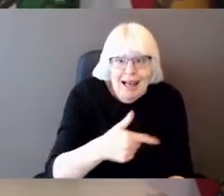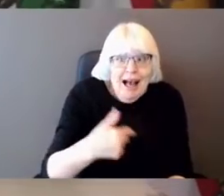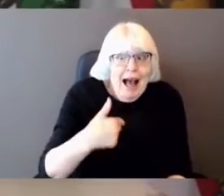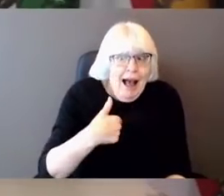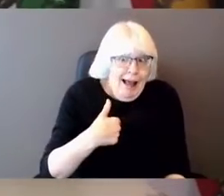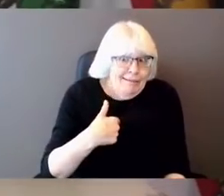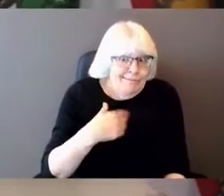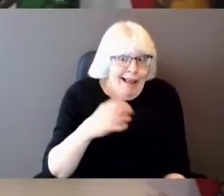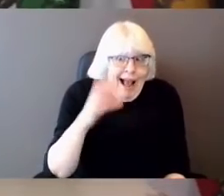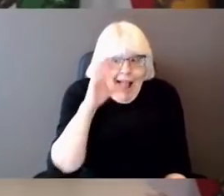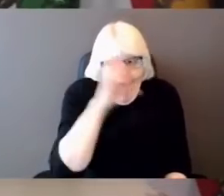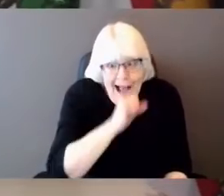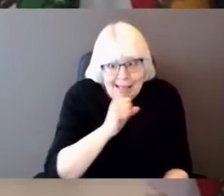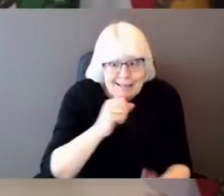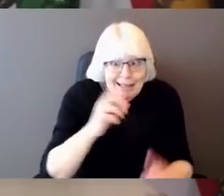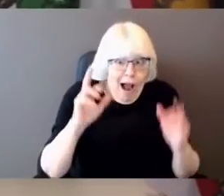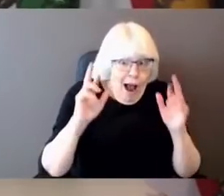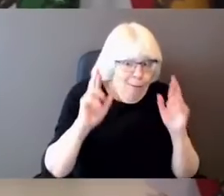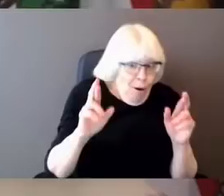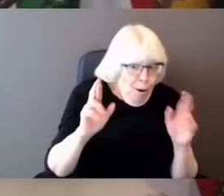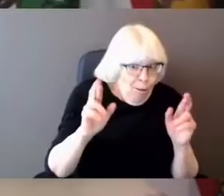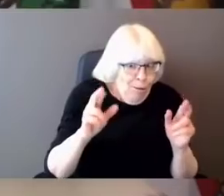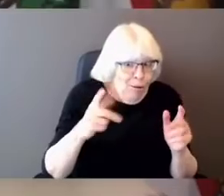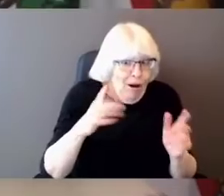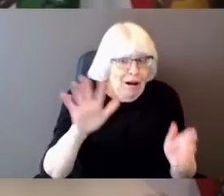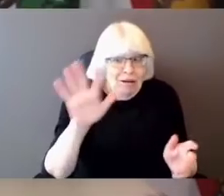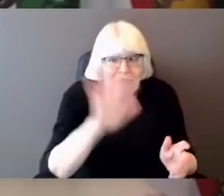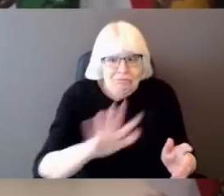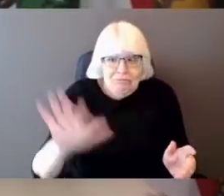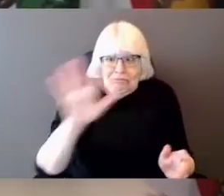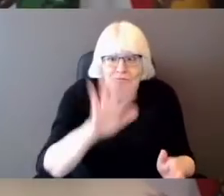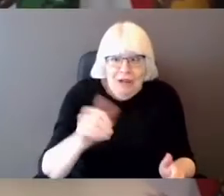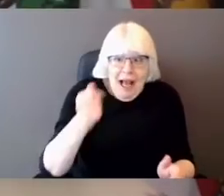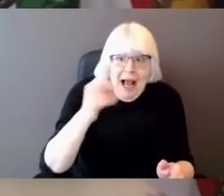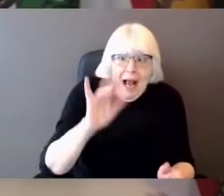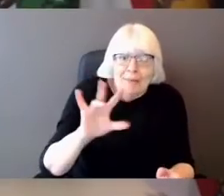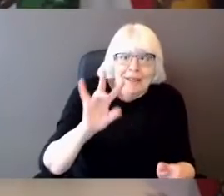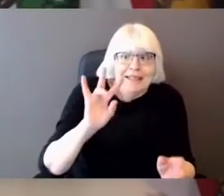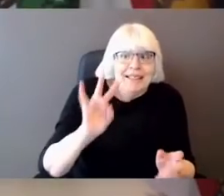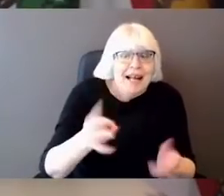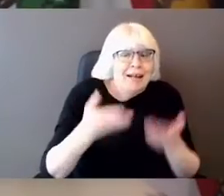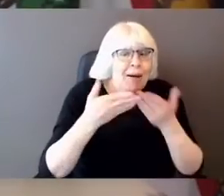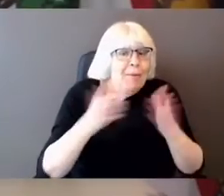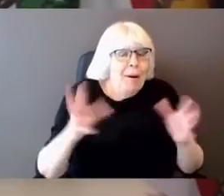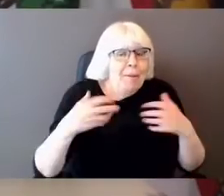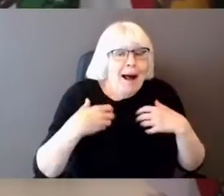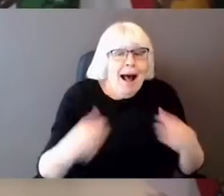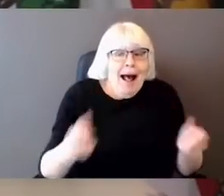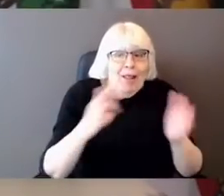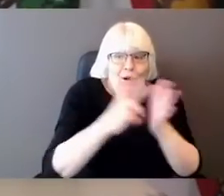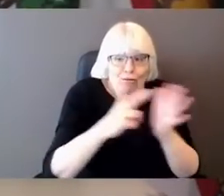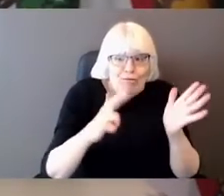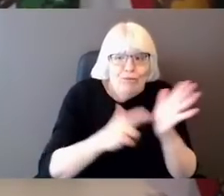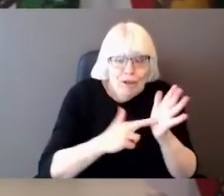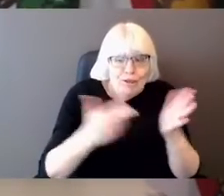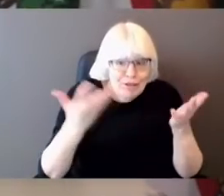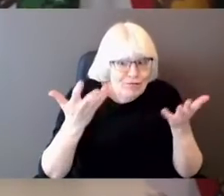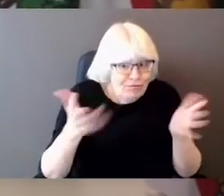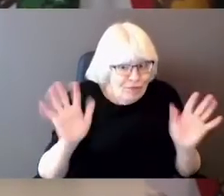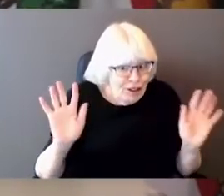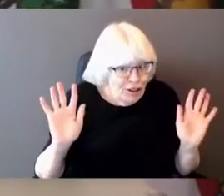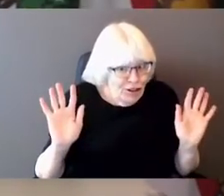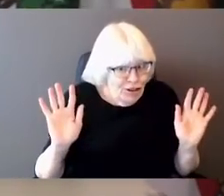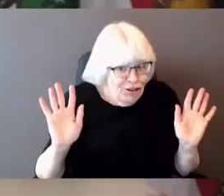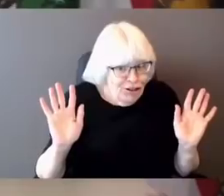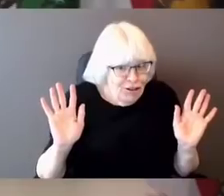that, bring an end to most of our public health measures and we creep back into life if we